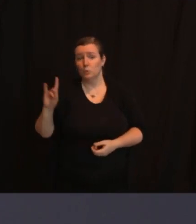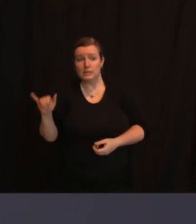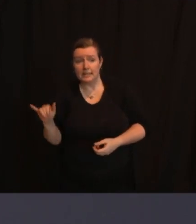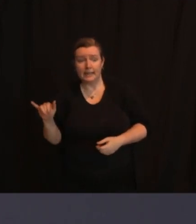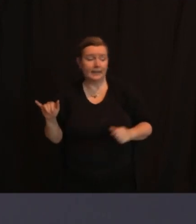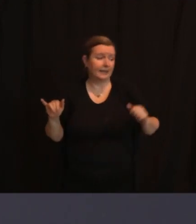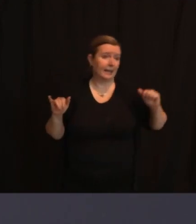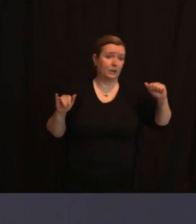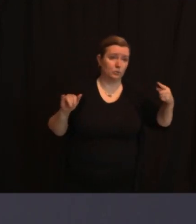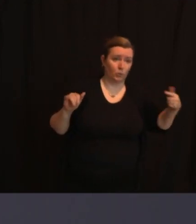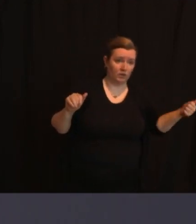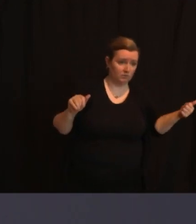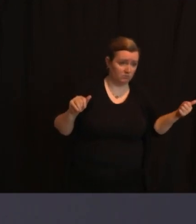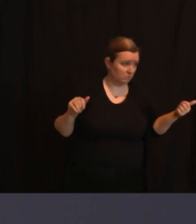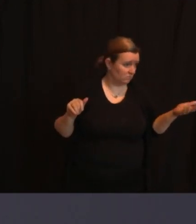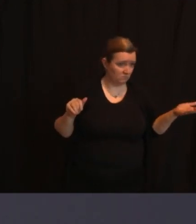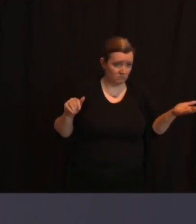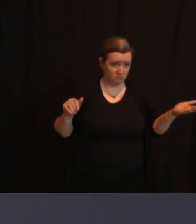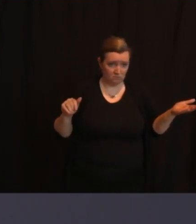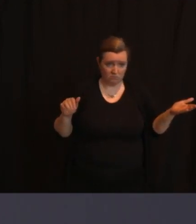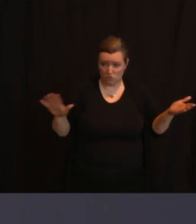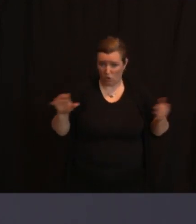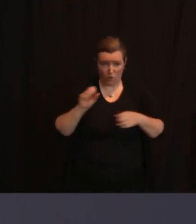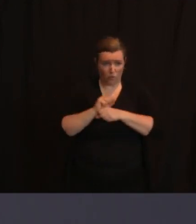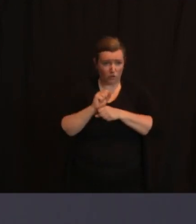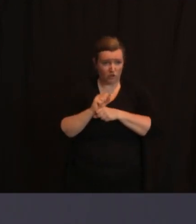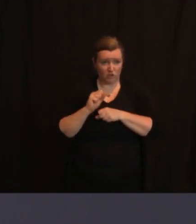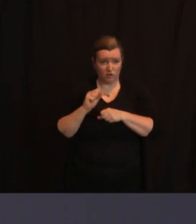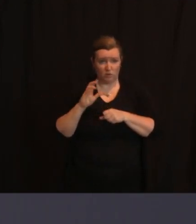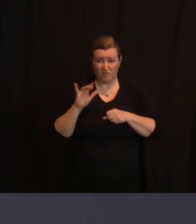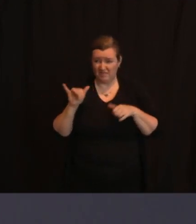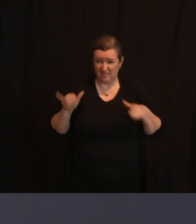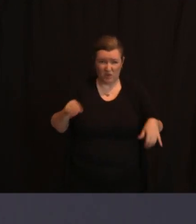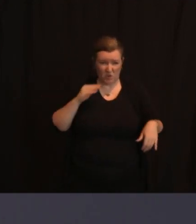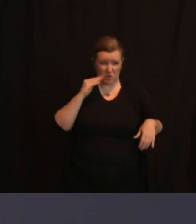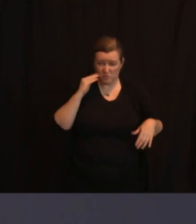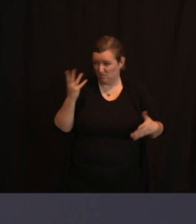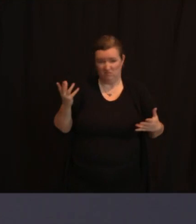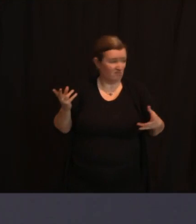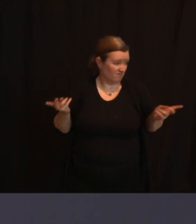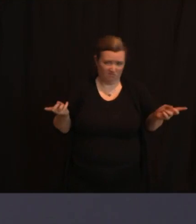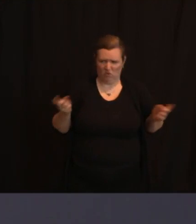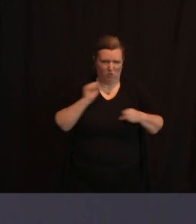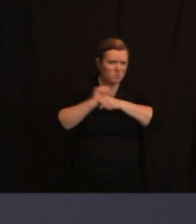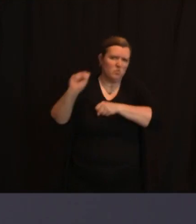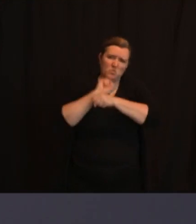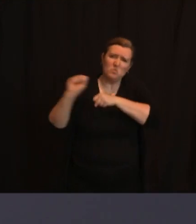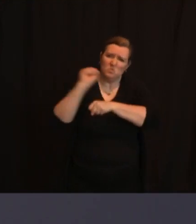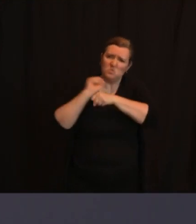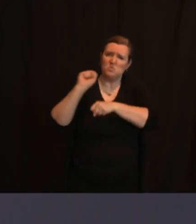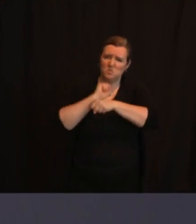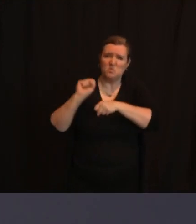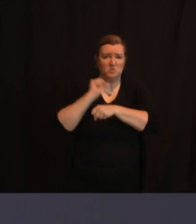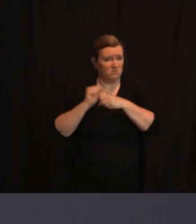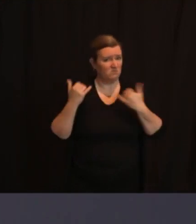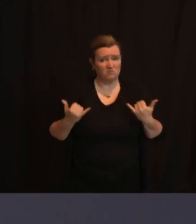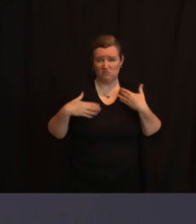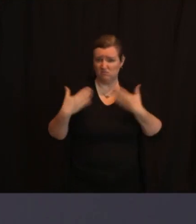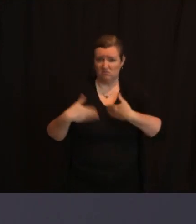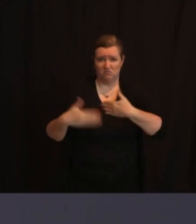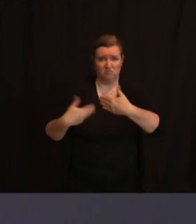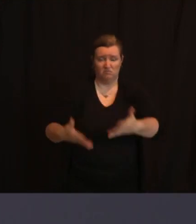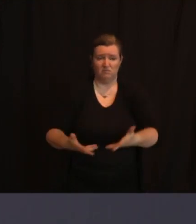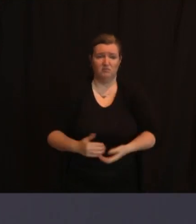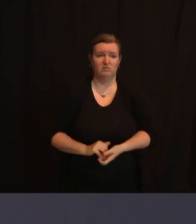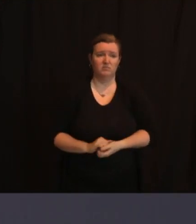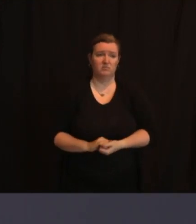now, Pat. People are working. People are working to the bone. So I don't know where a lot of